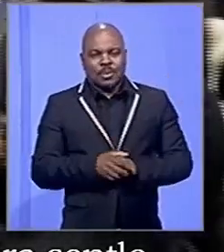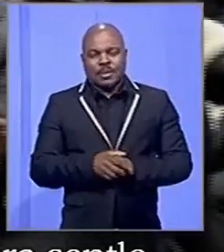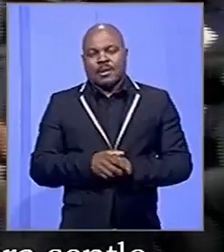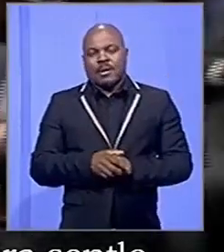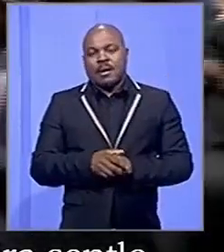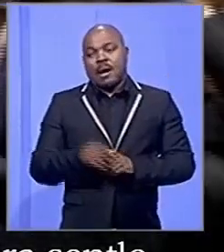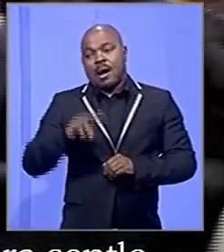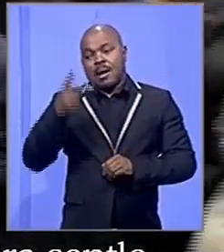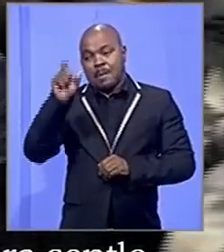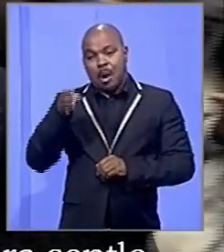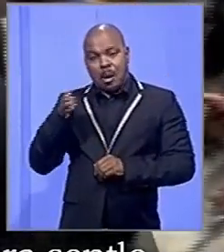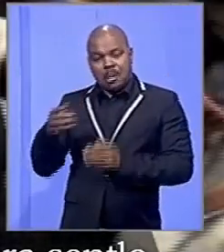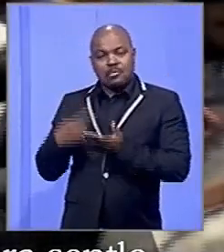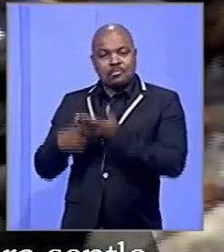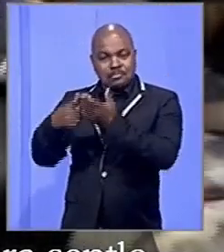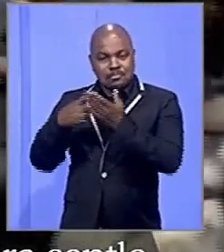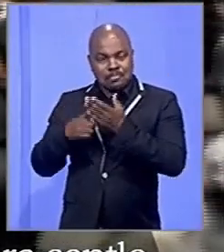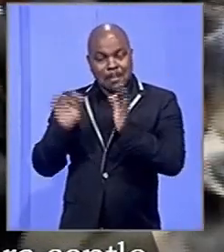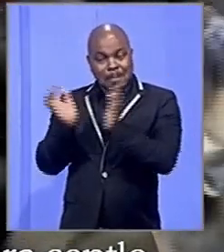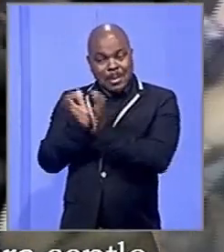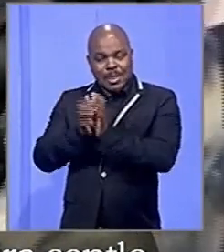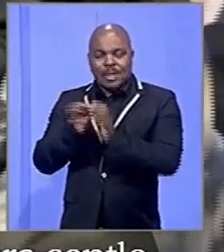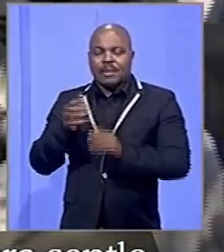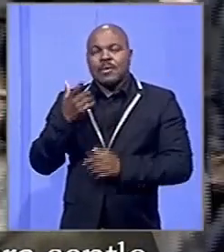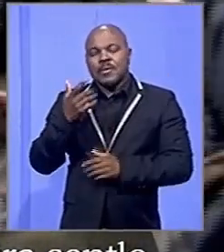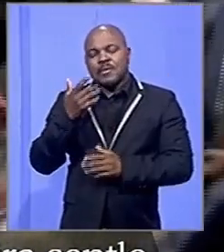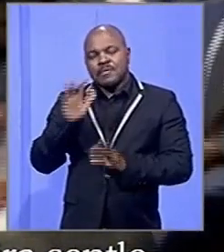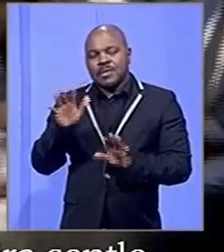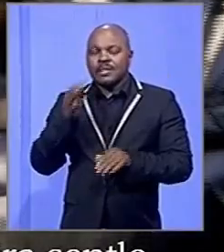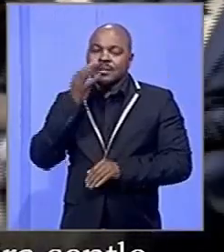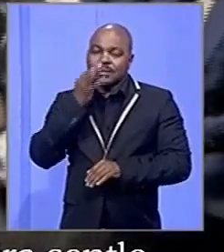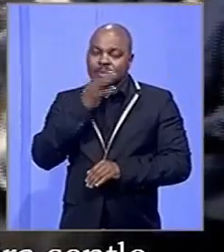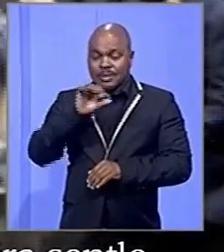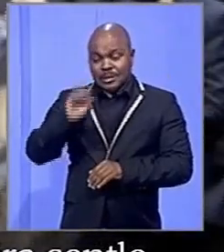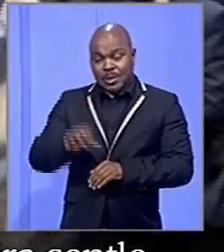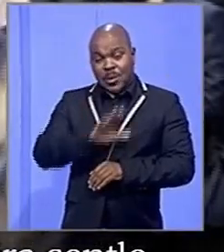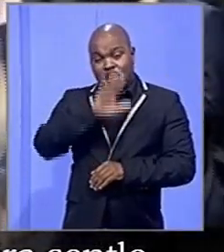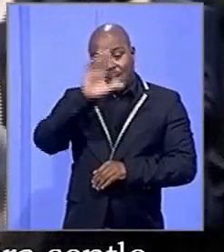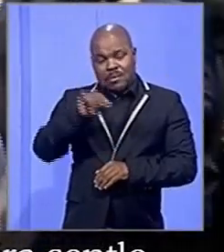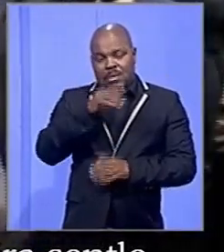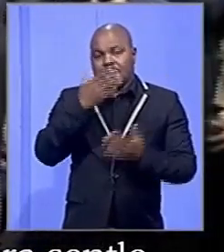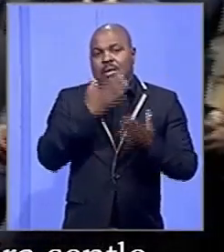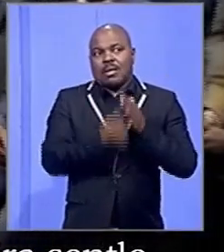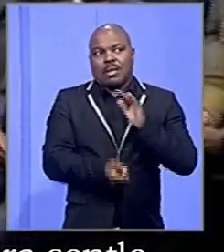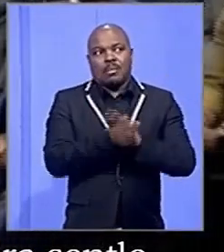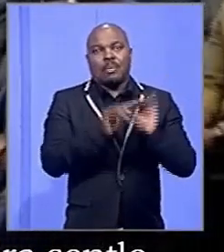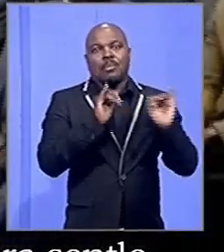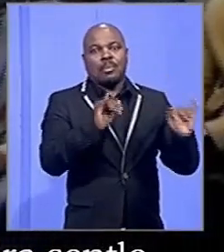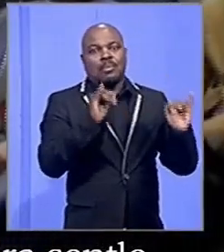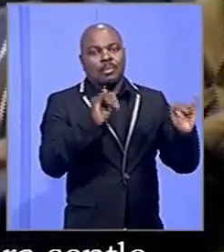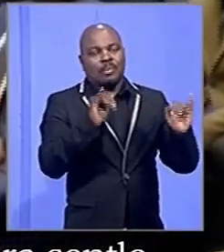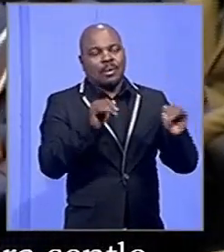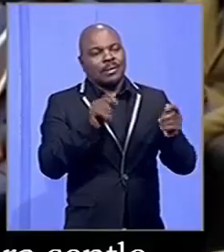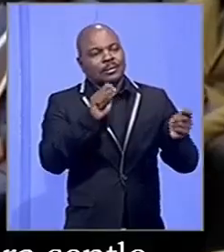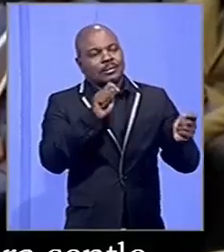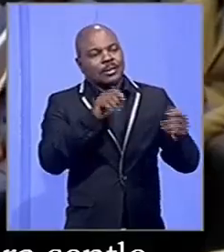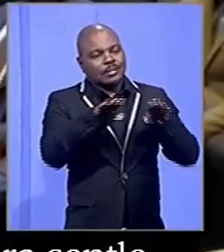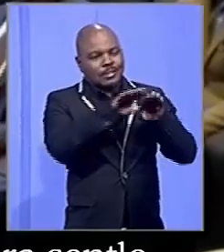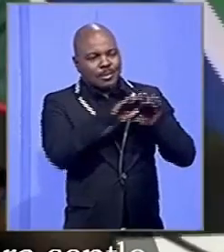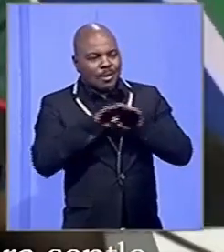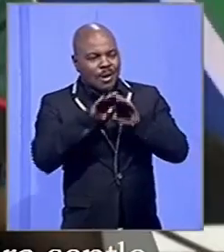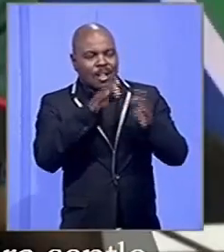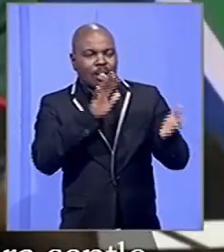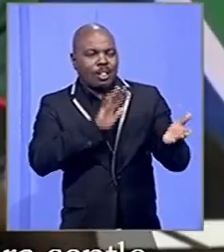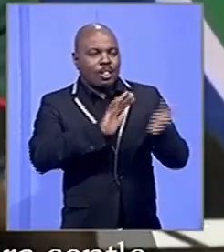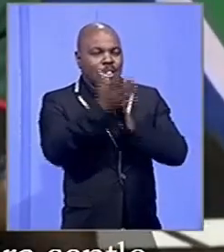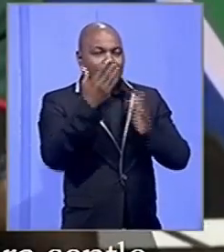ba le kwa dipuisanong o ne a tlhagisa gore Afrika Borwa e ka nna ya lepana le kotsi e kgolo ya go senyegelwa ke demokrasi ya yone